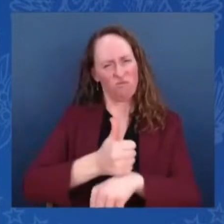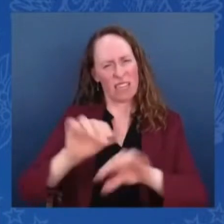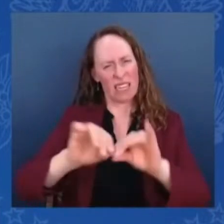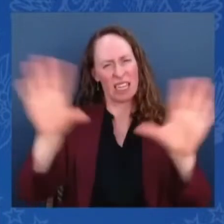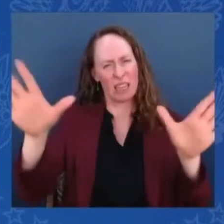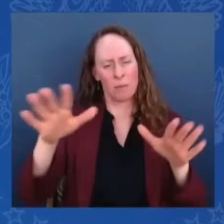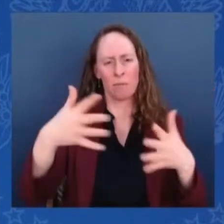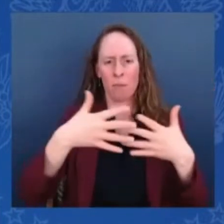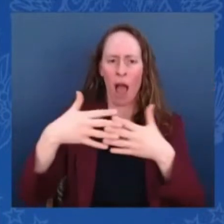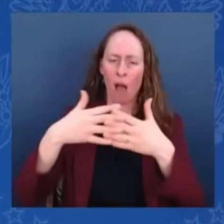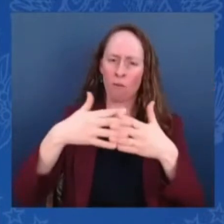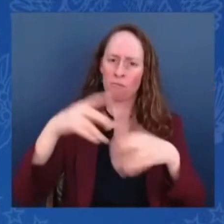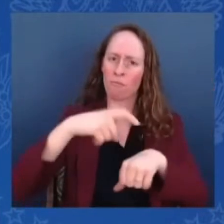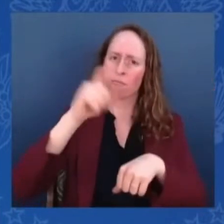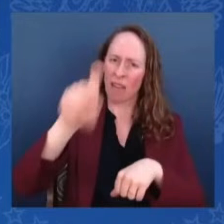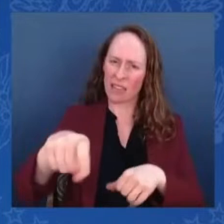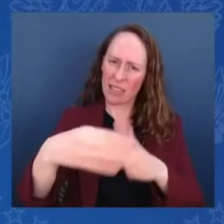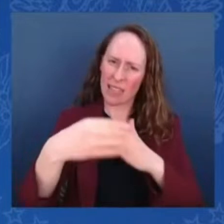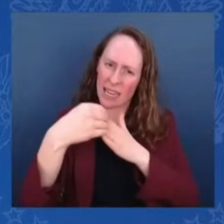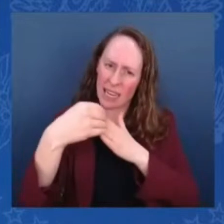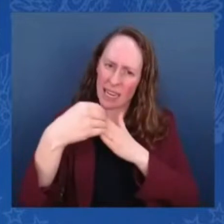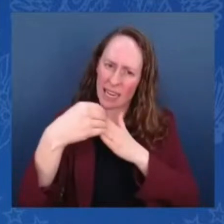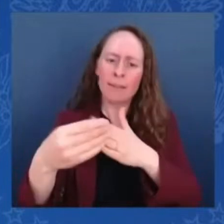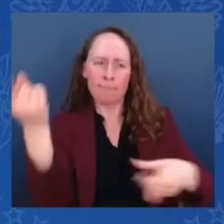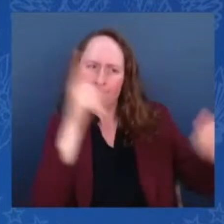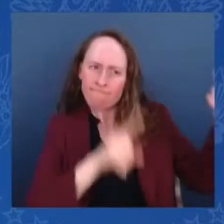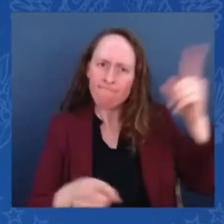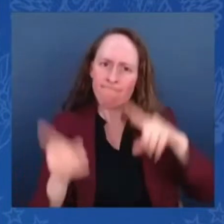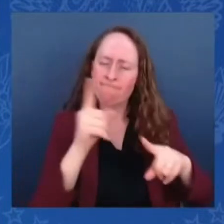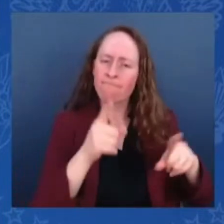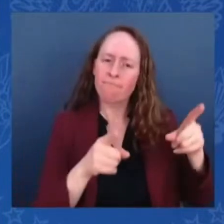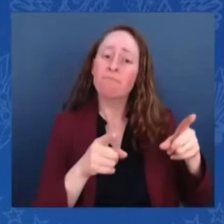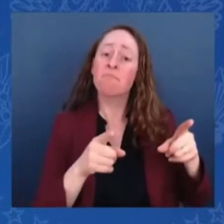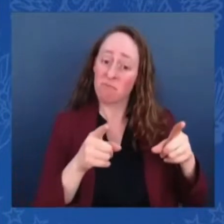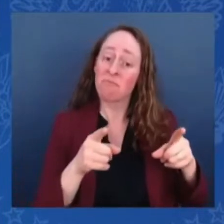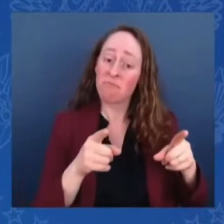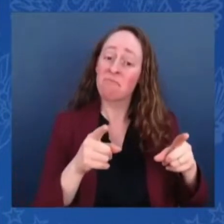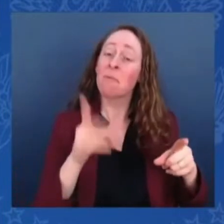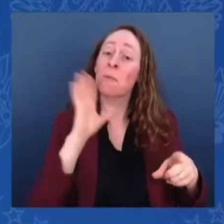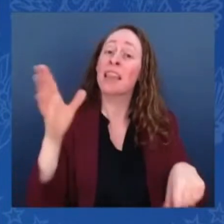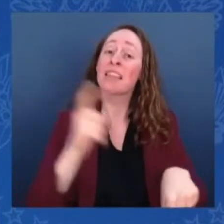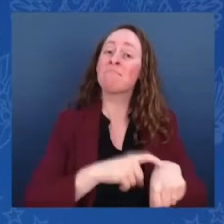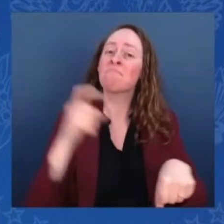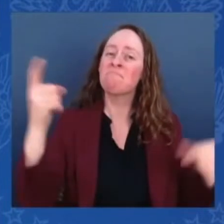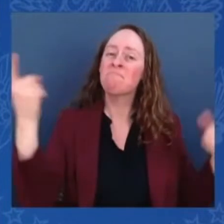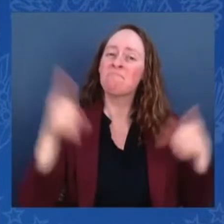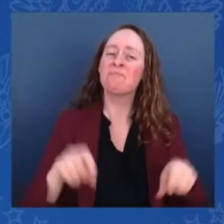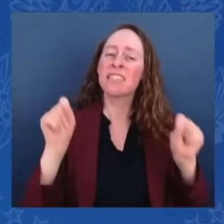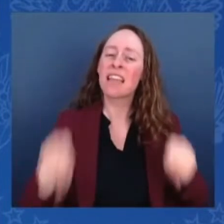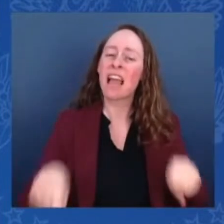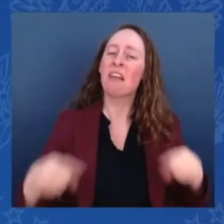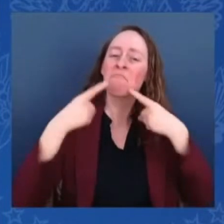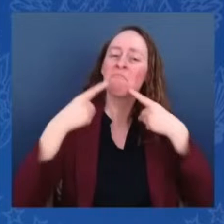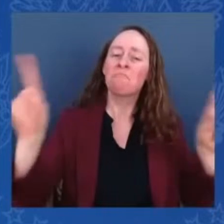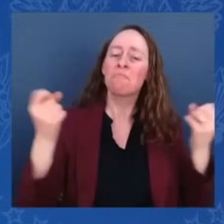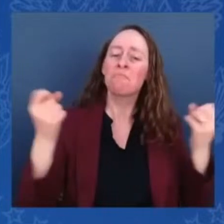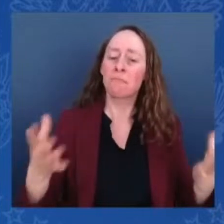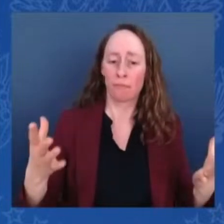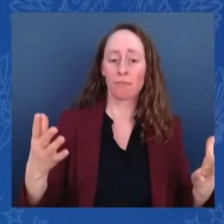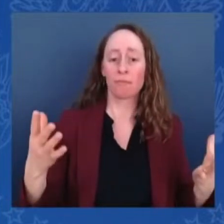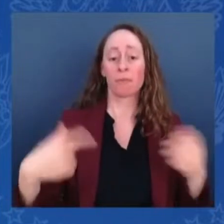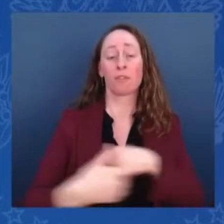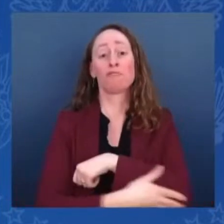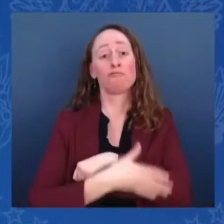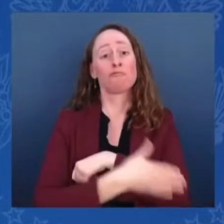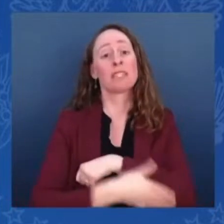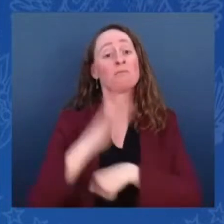there is little we cannot accomplish, and that this country remains a force for good, a force for progress